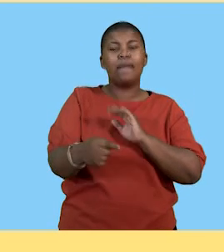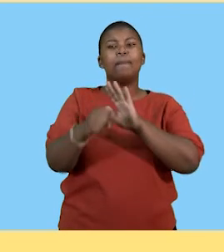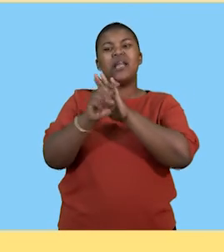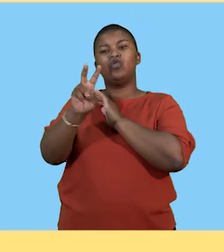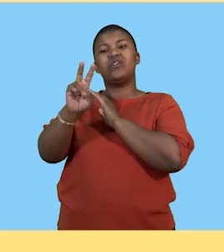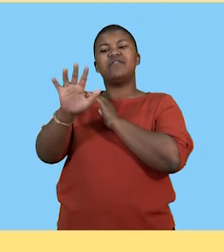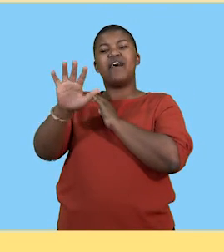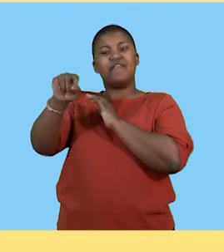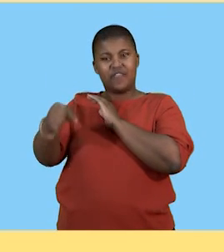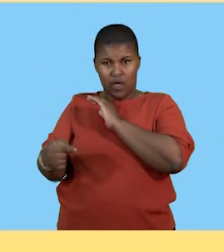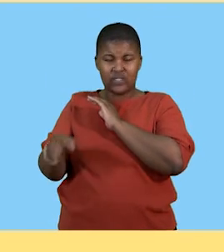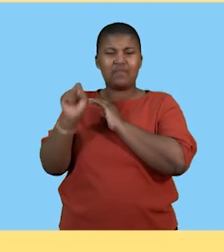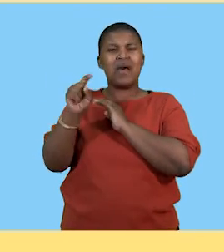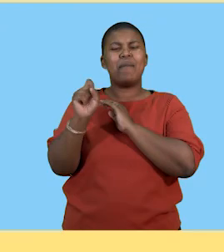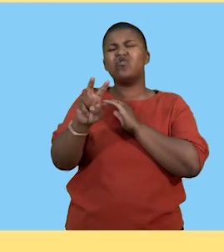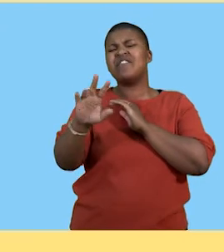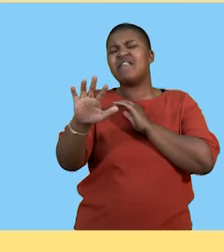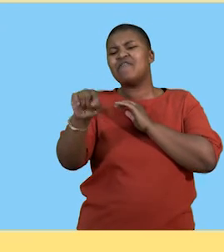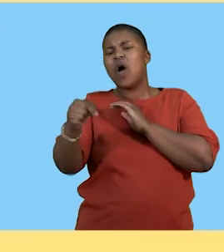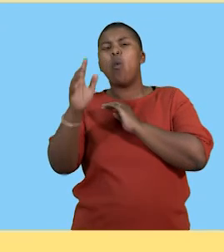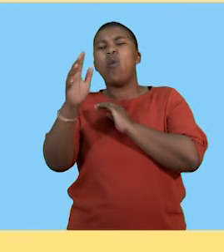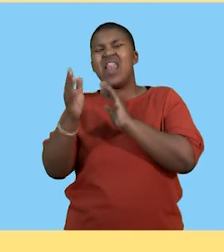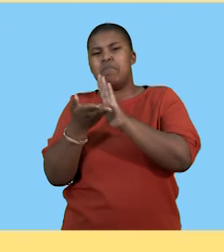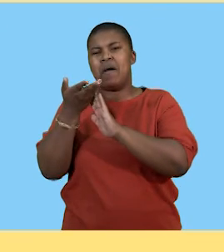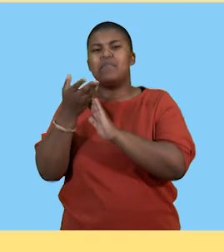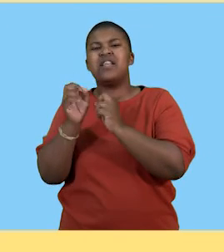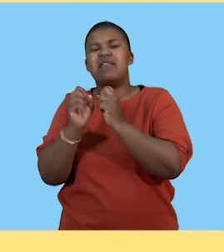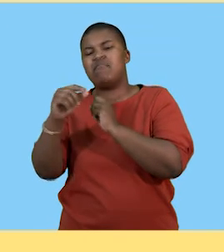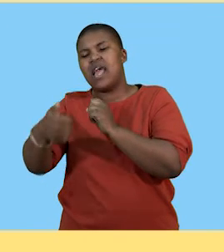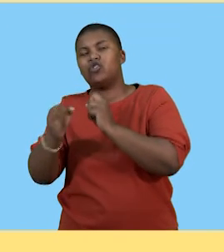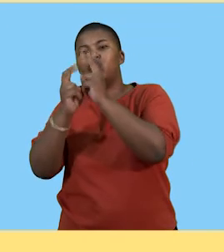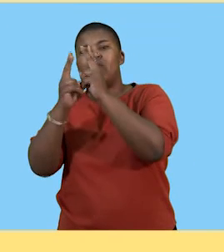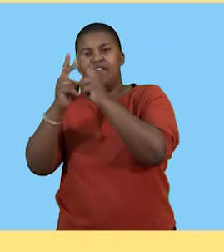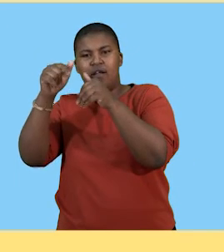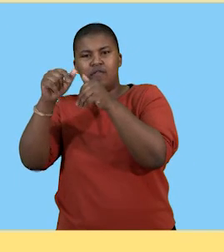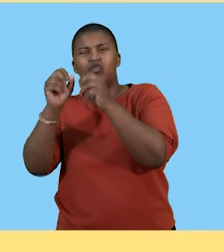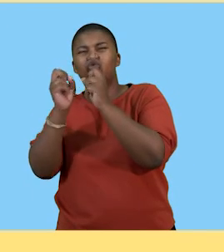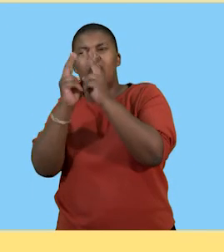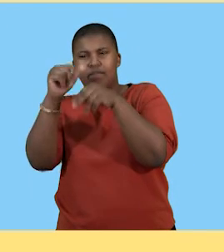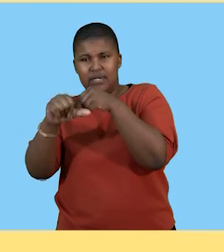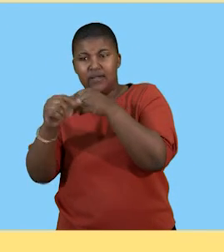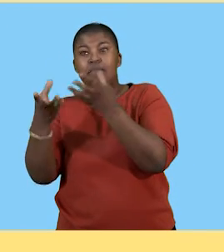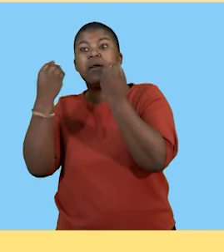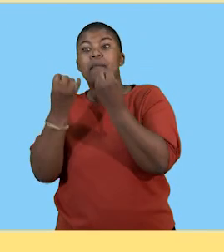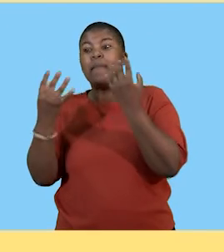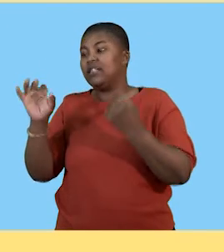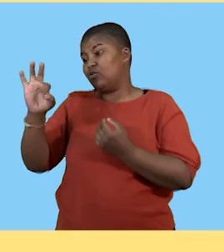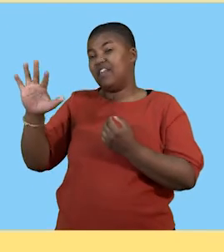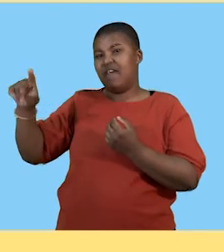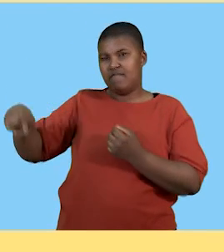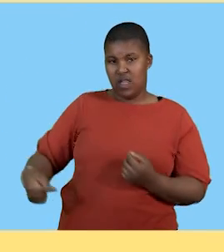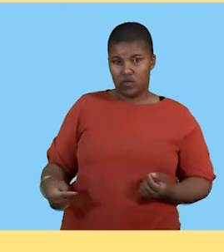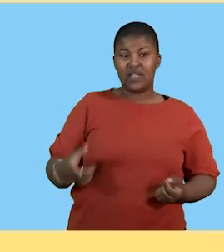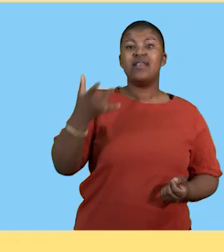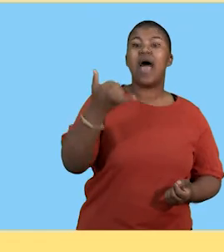deposit. 25,000 is set to mature within the next 12 months. Therefore, we remain with 35. Then, you